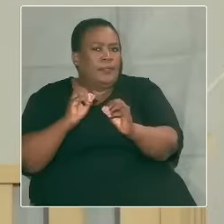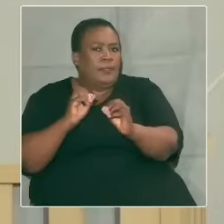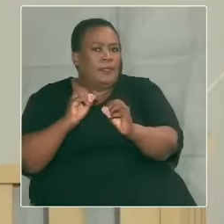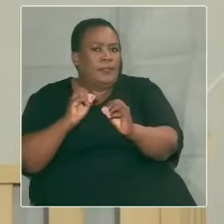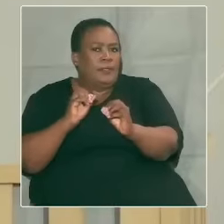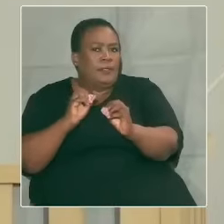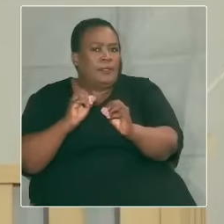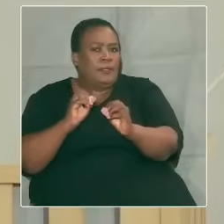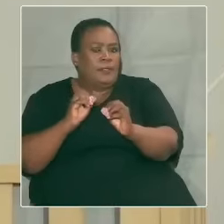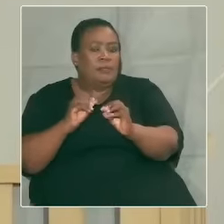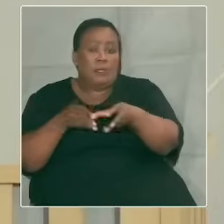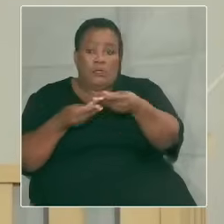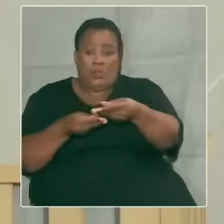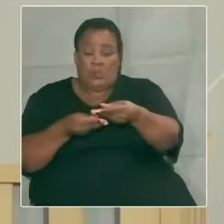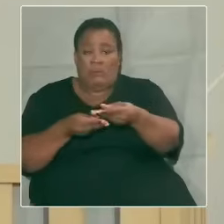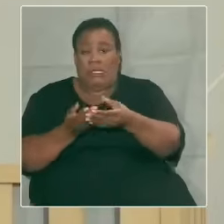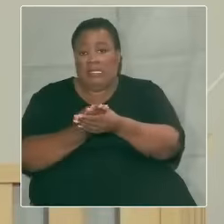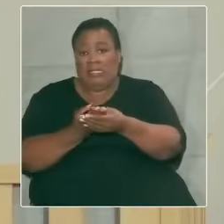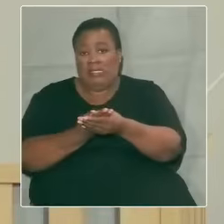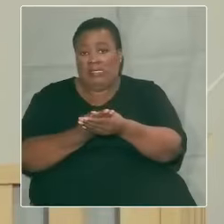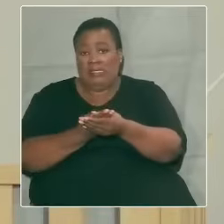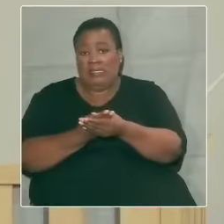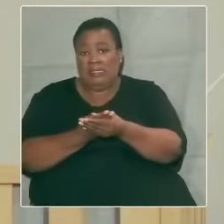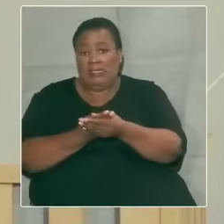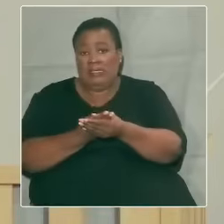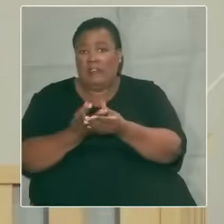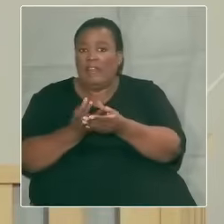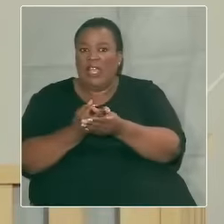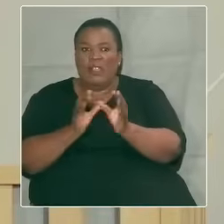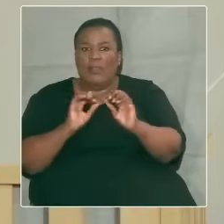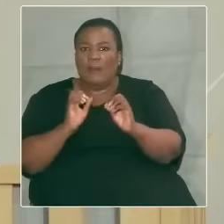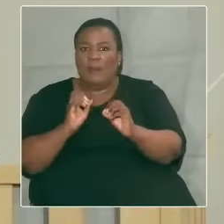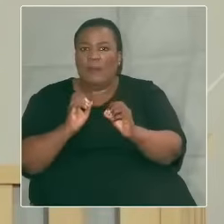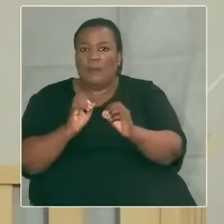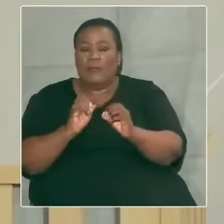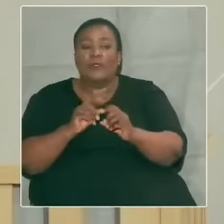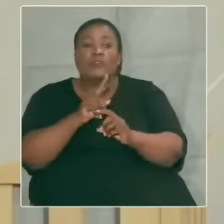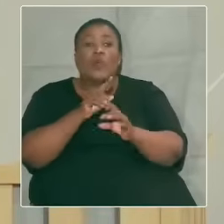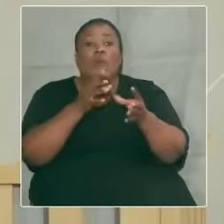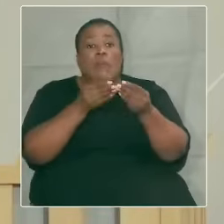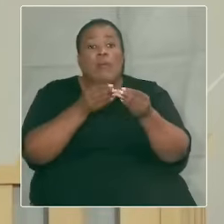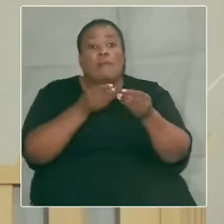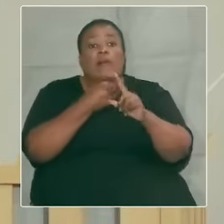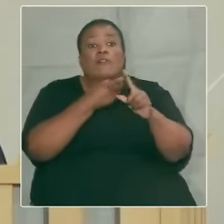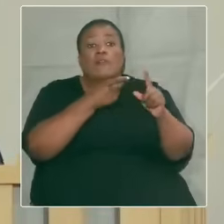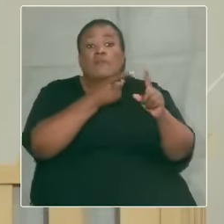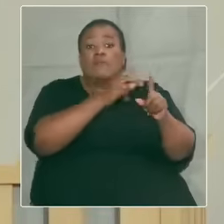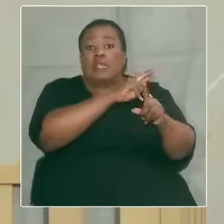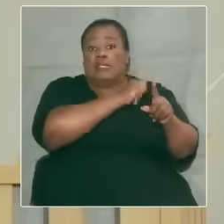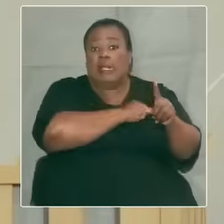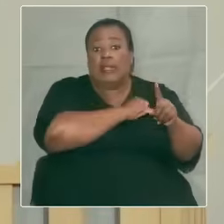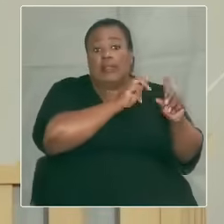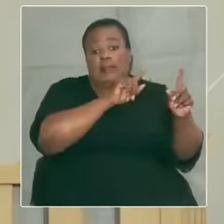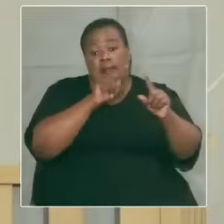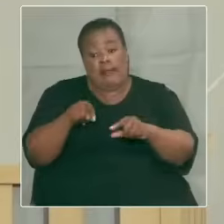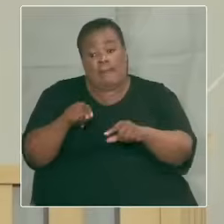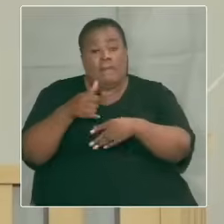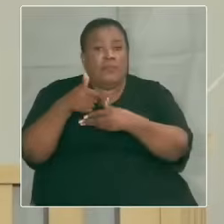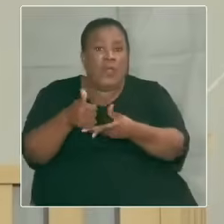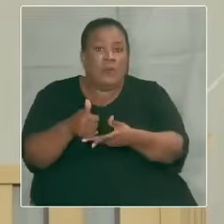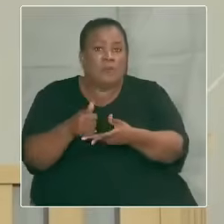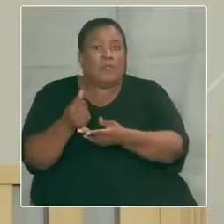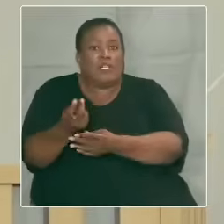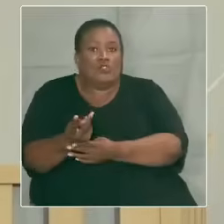Yeah, what we mean by that is that the members that came from KwaZulu-Natal came to assist the